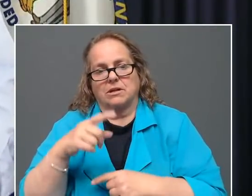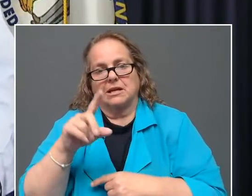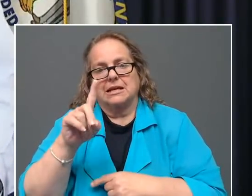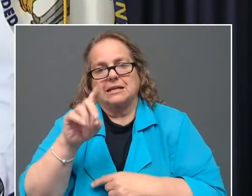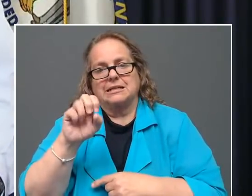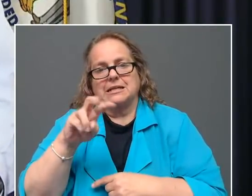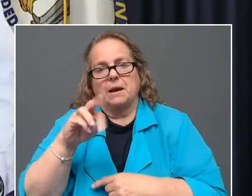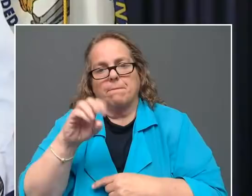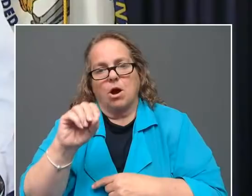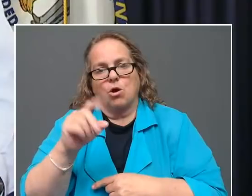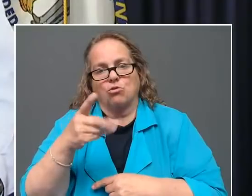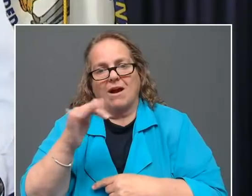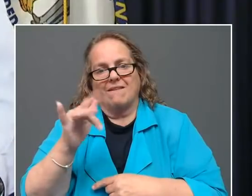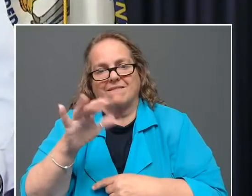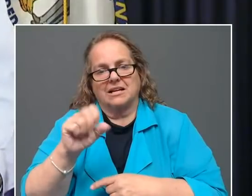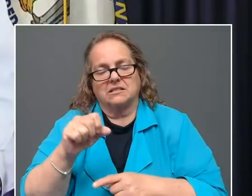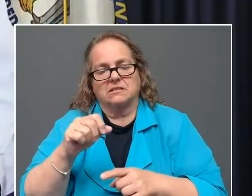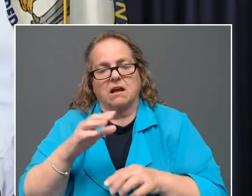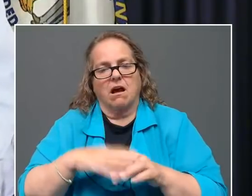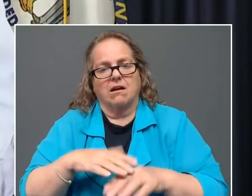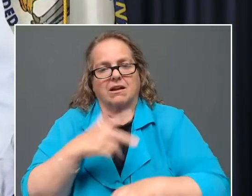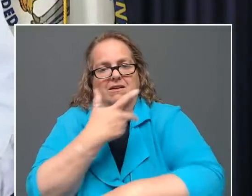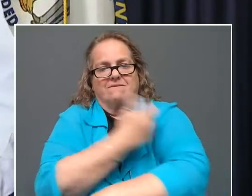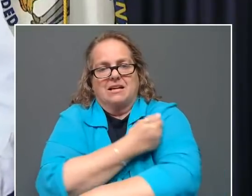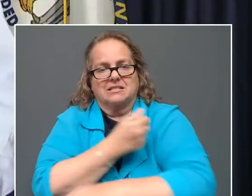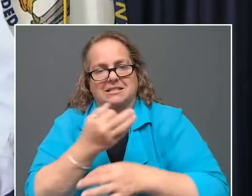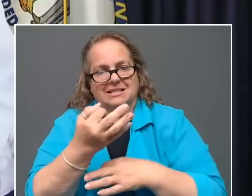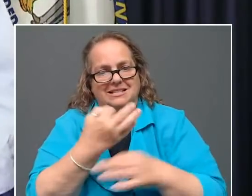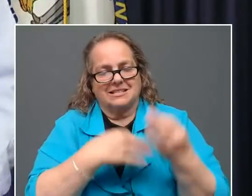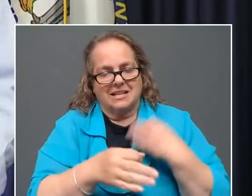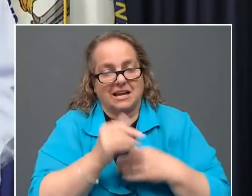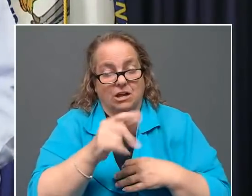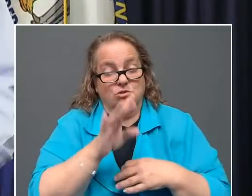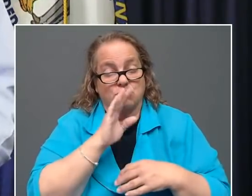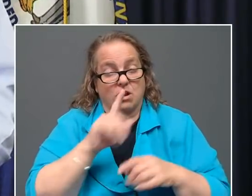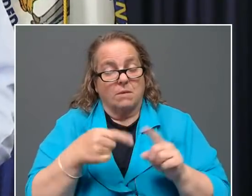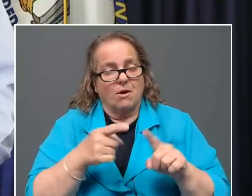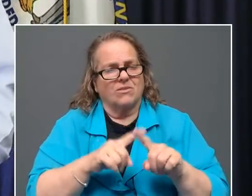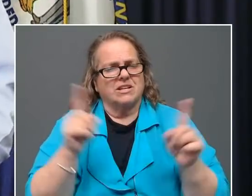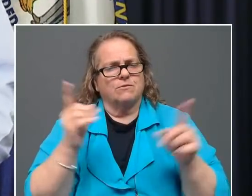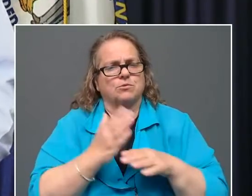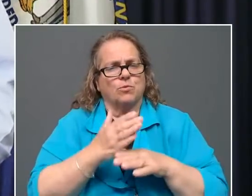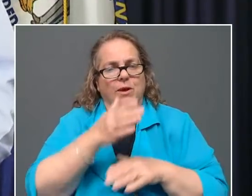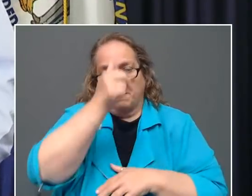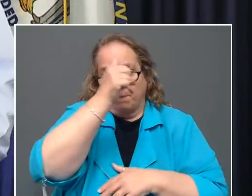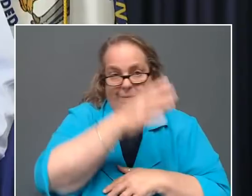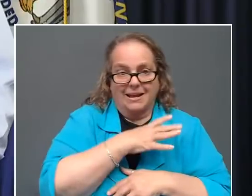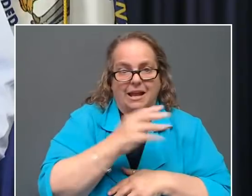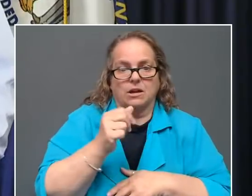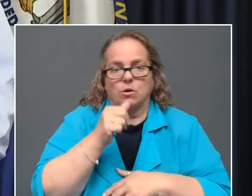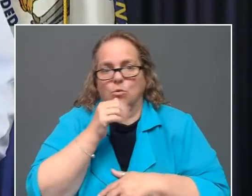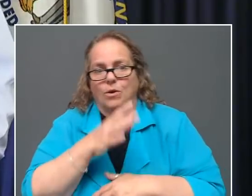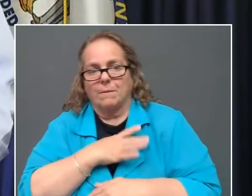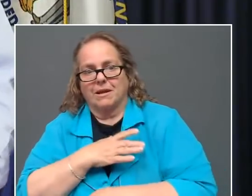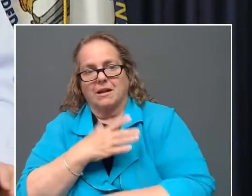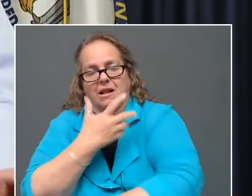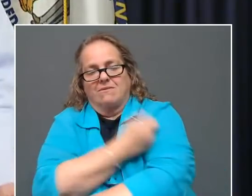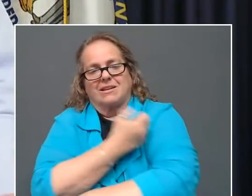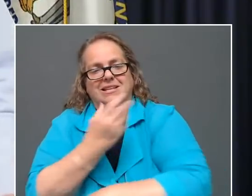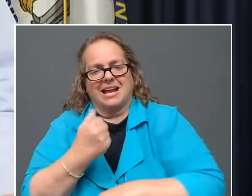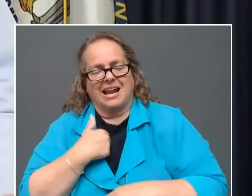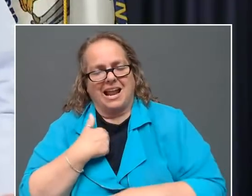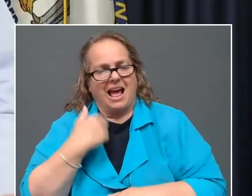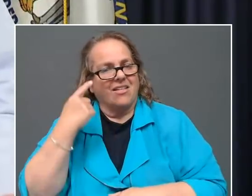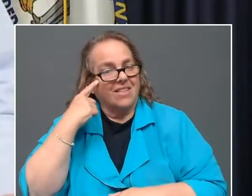instead. Can you talk more about the disparity between men and women in vaccinations? And also, I do believe Senator McConnell